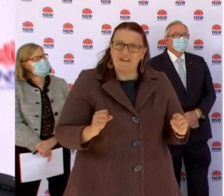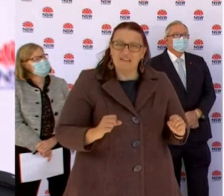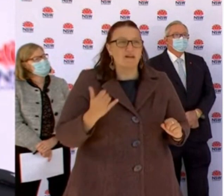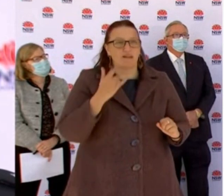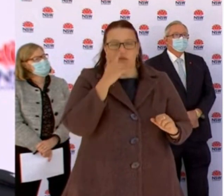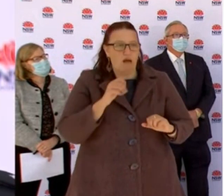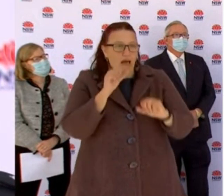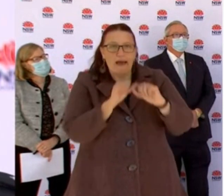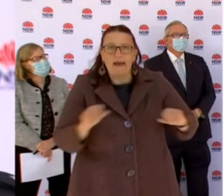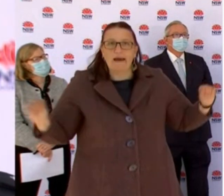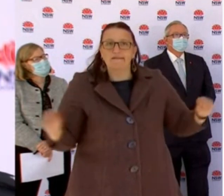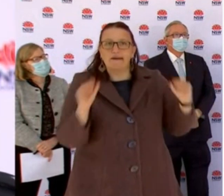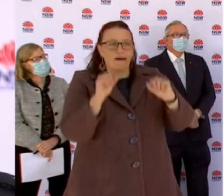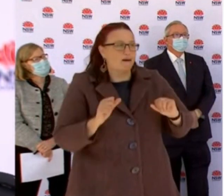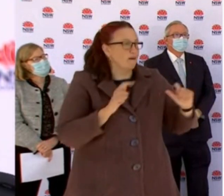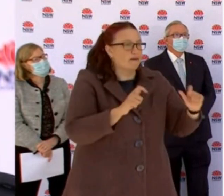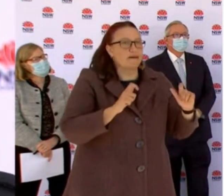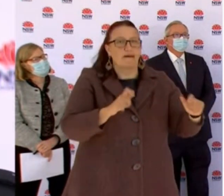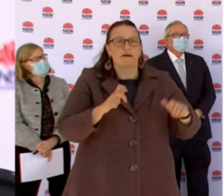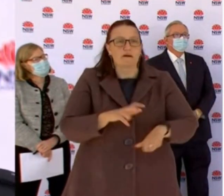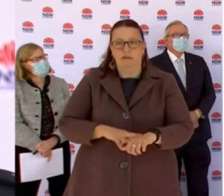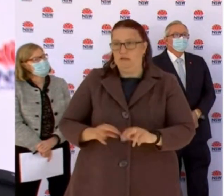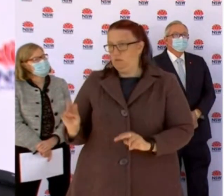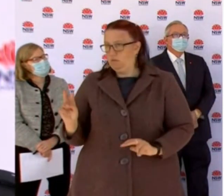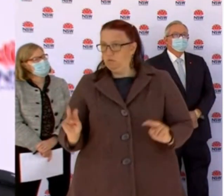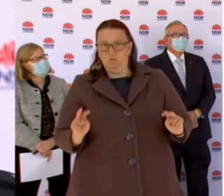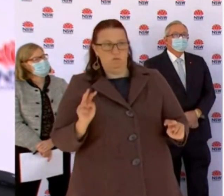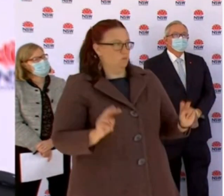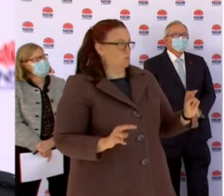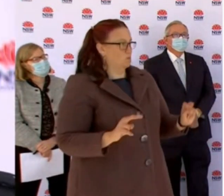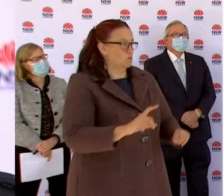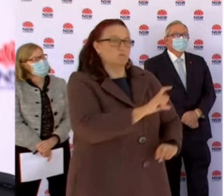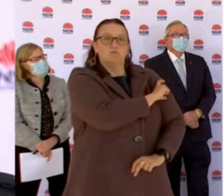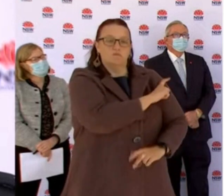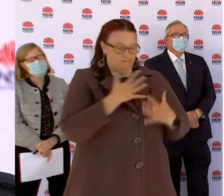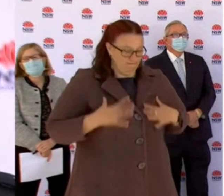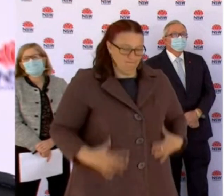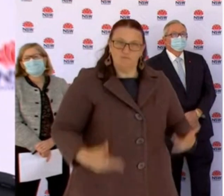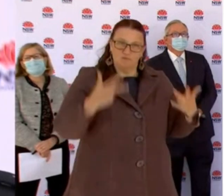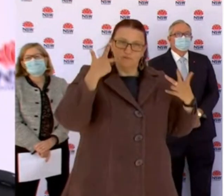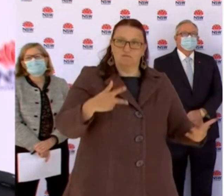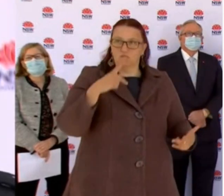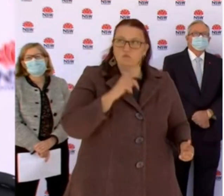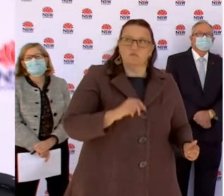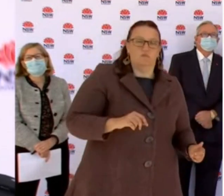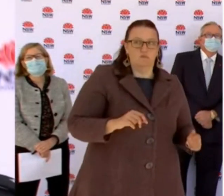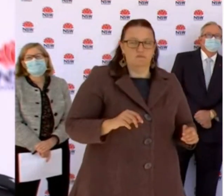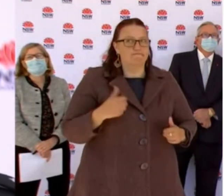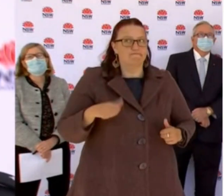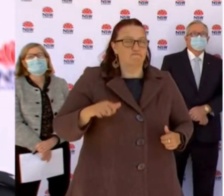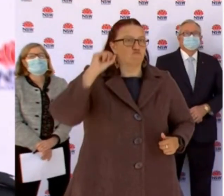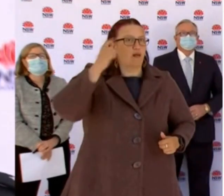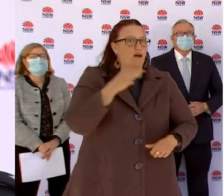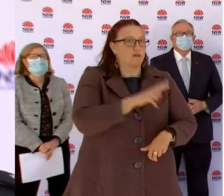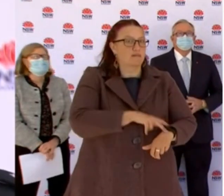exercising and doing their recreation, and police were very visible in those places, right from the city